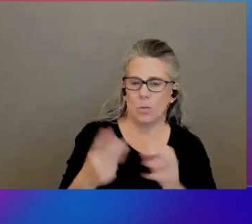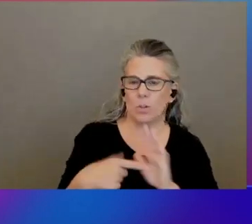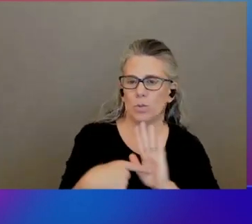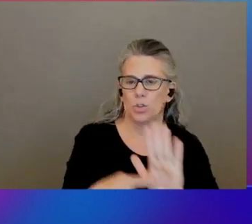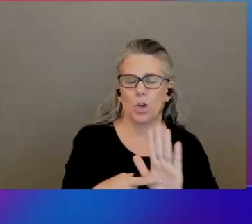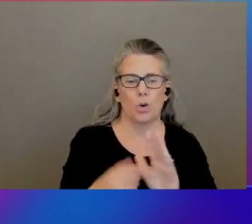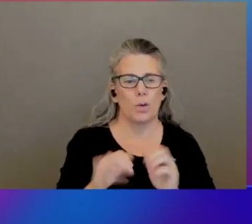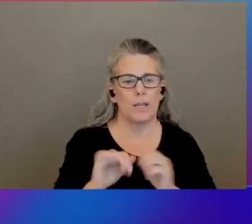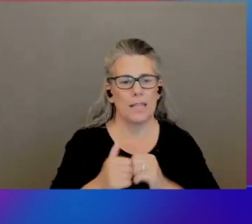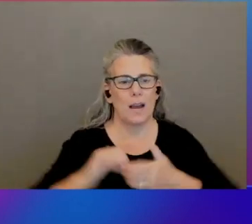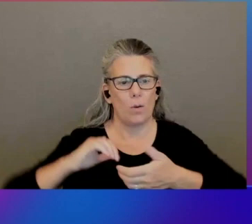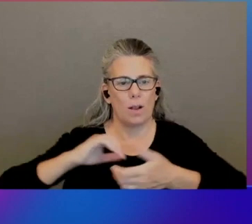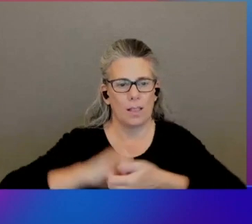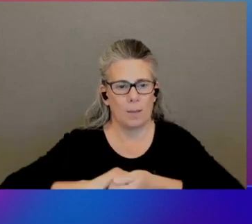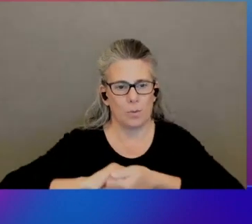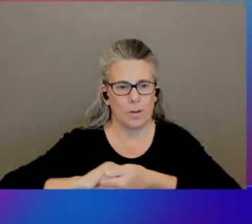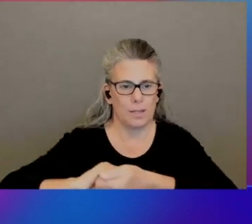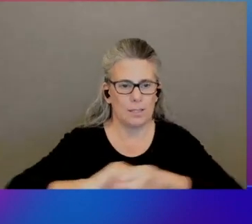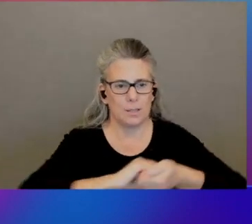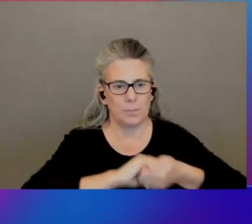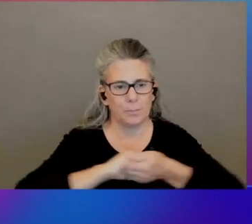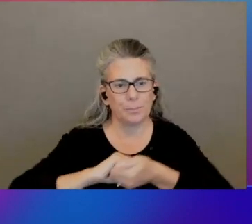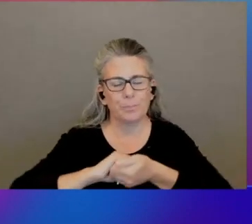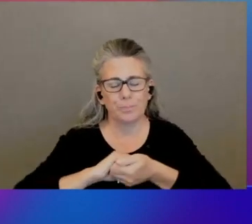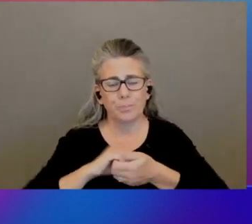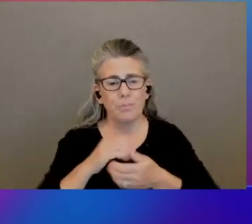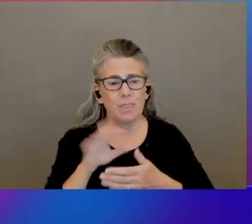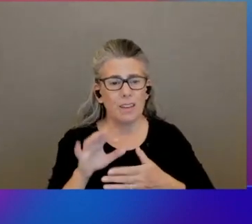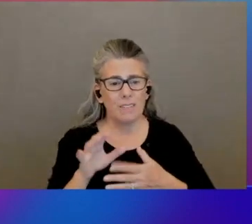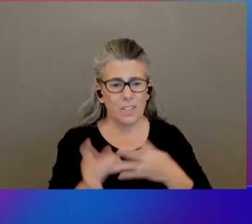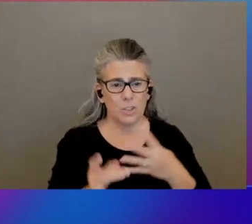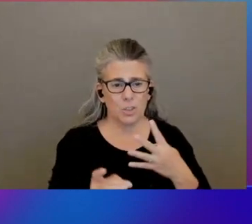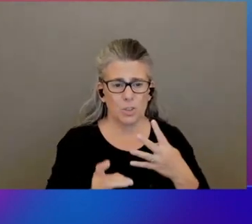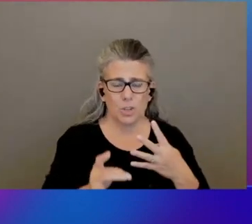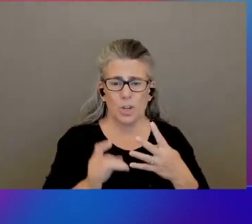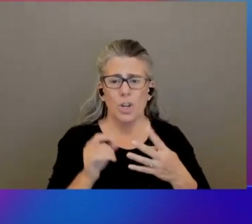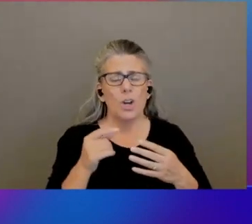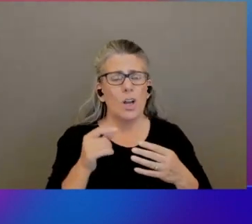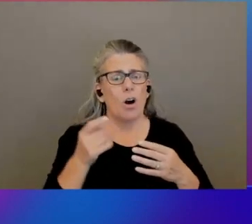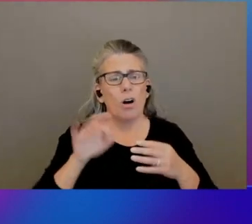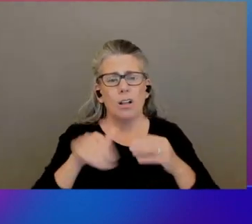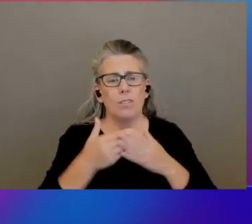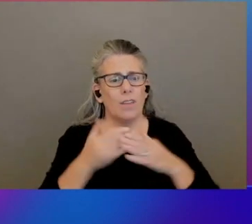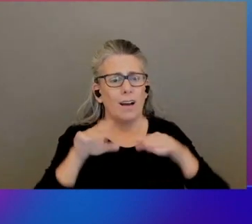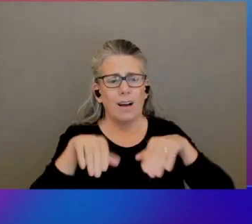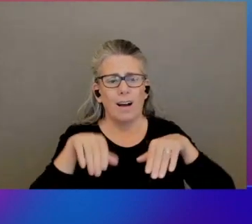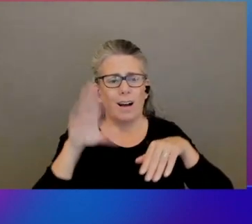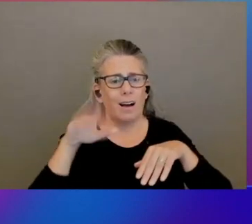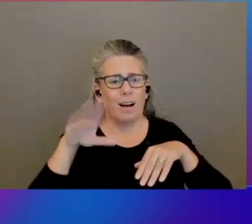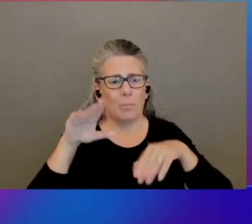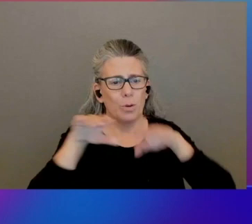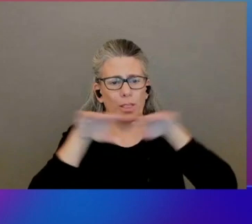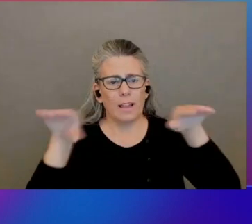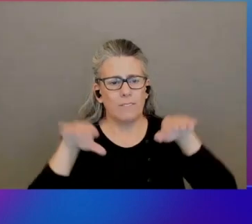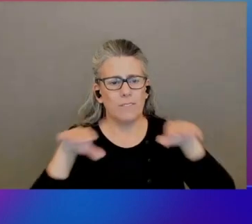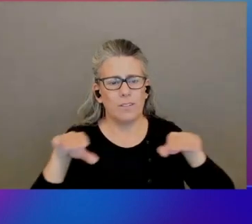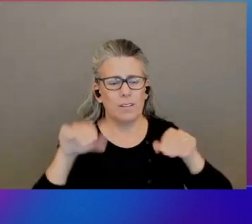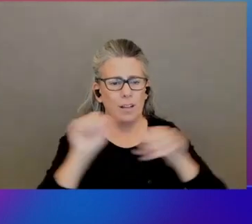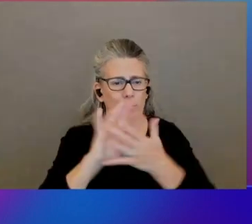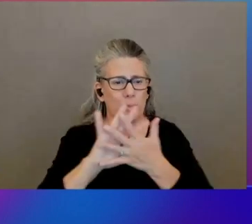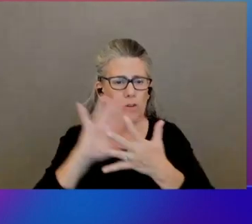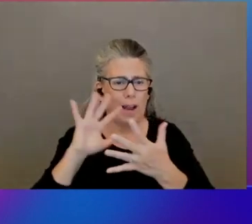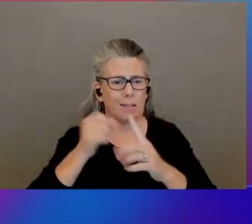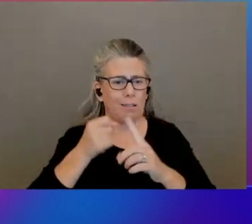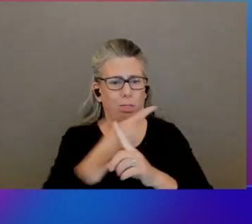where we really remove all of these high-level abstractions that we've had. And so you can share this model, simply copy a